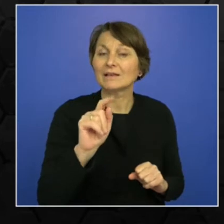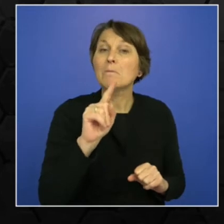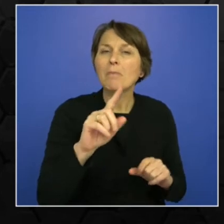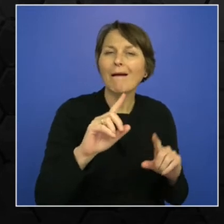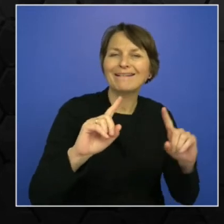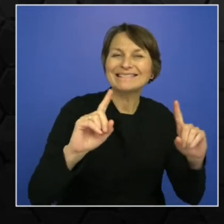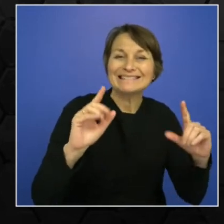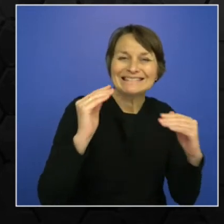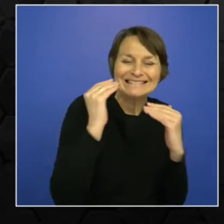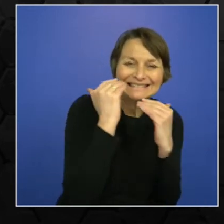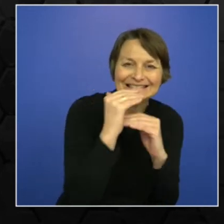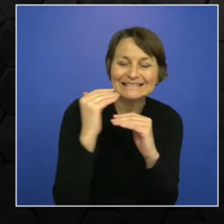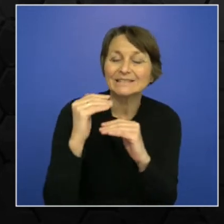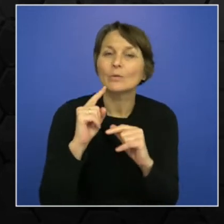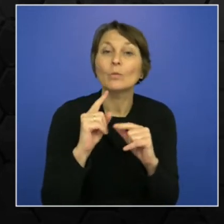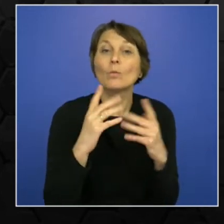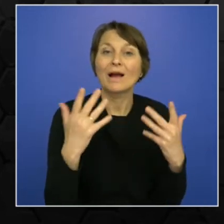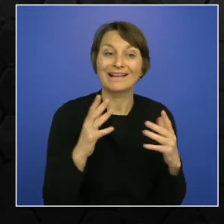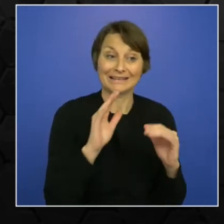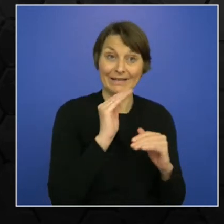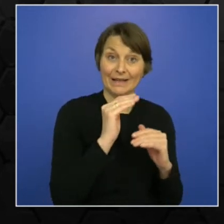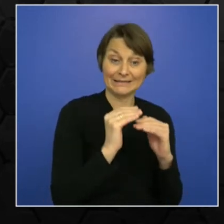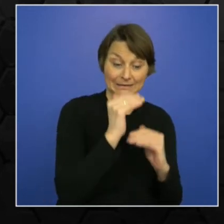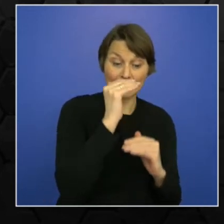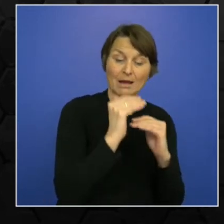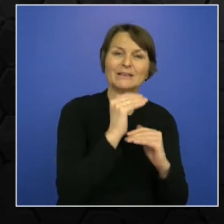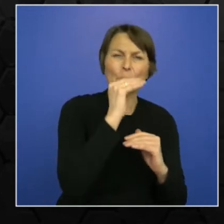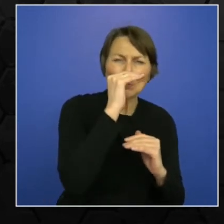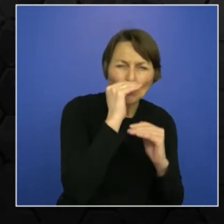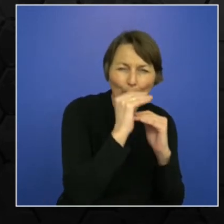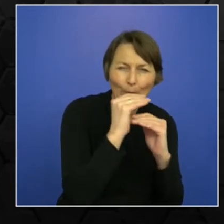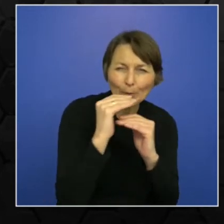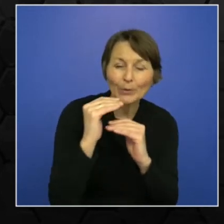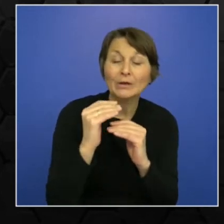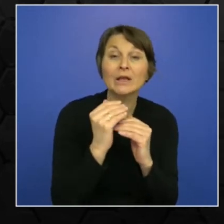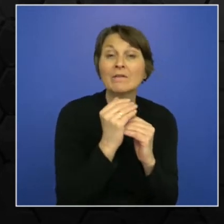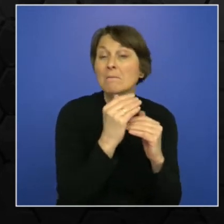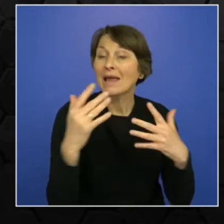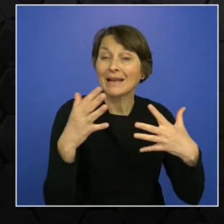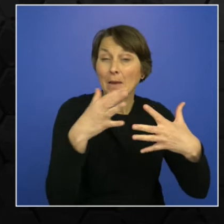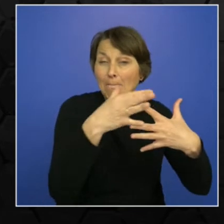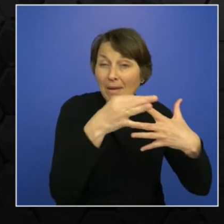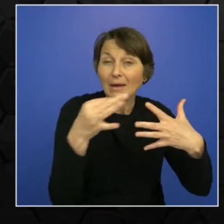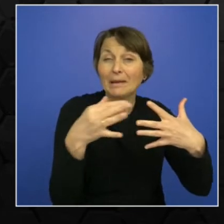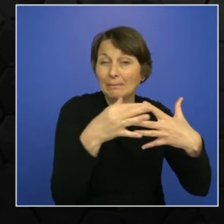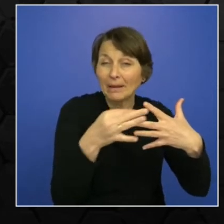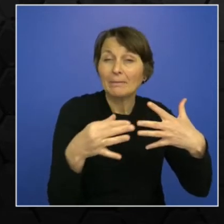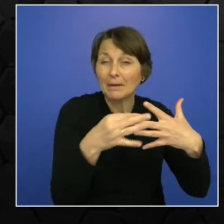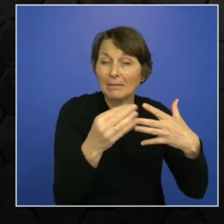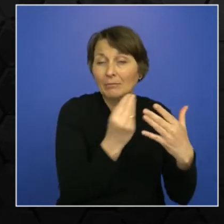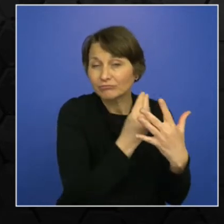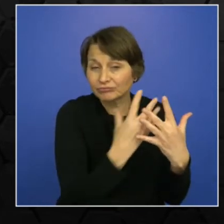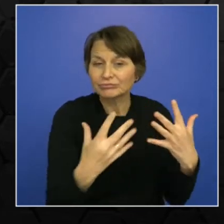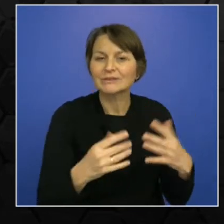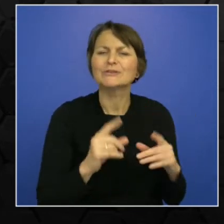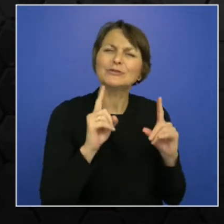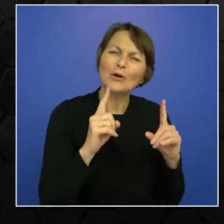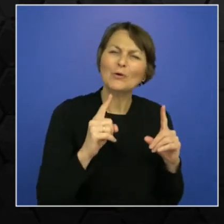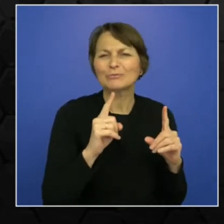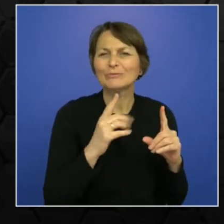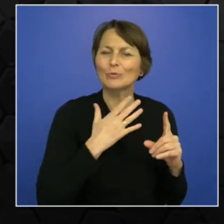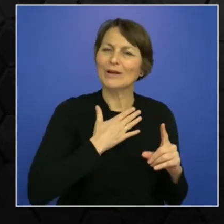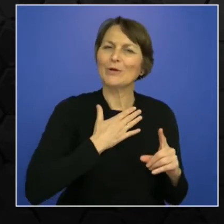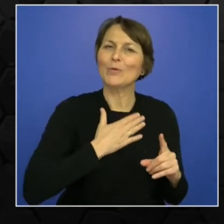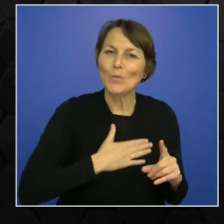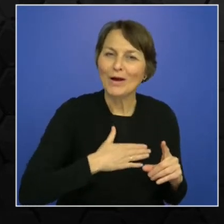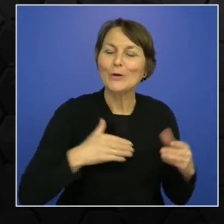and they inculcate a large number of parameters. So I want to introduce a sort of a new